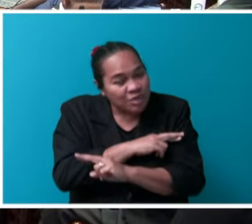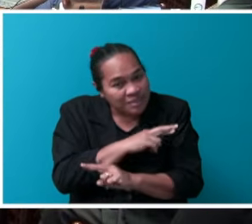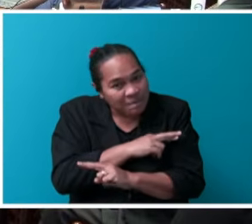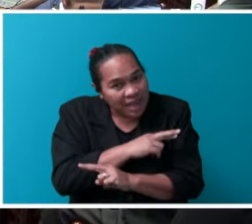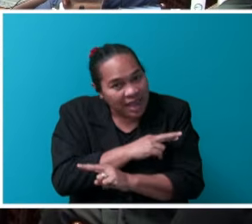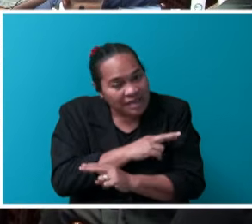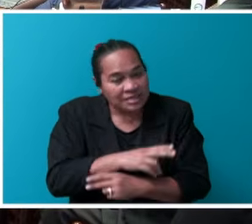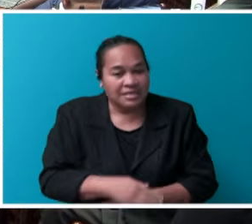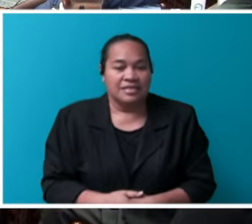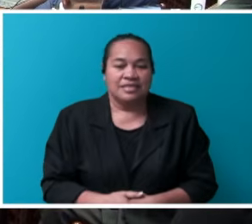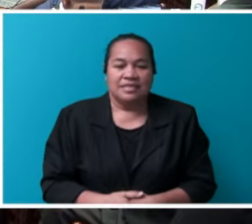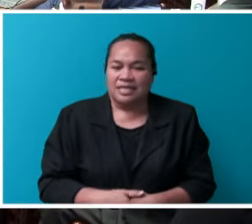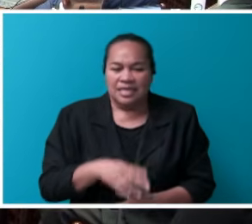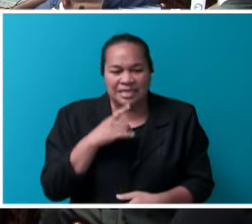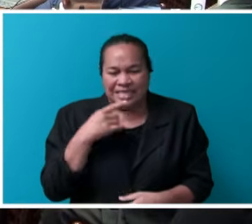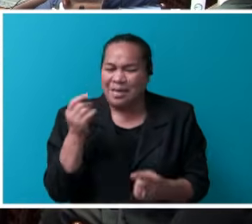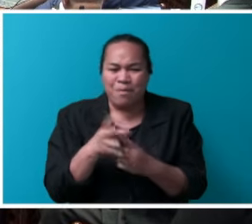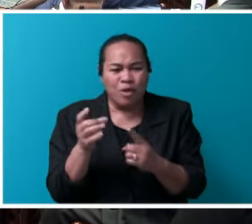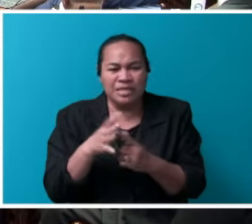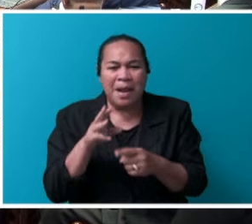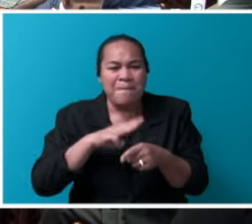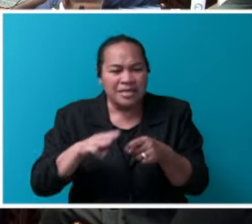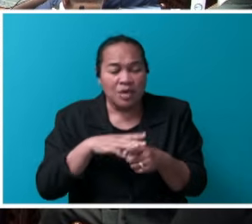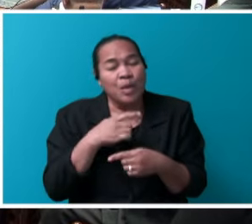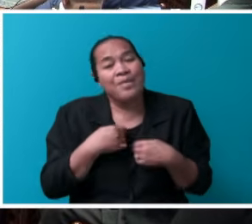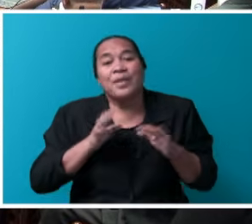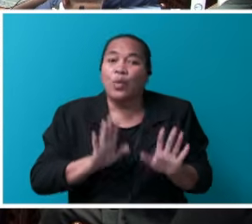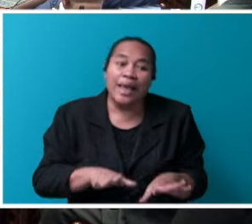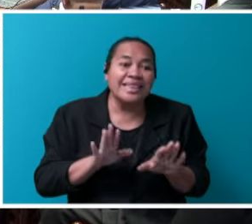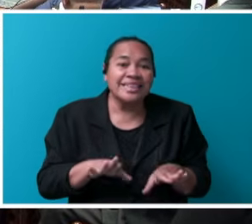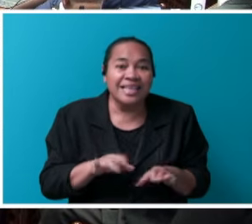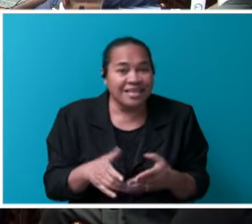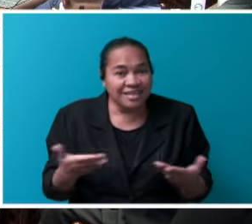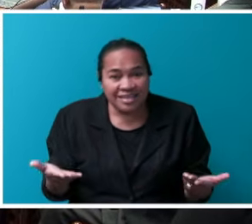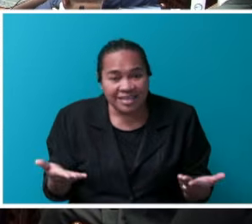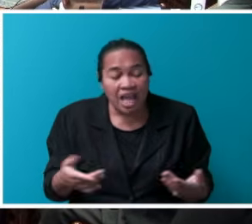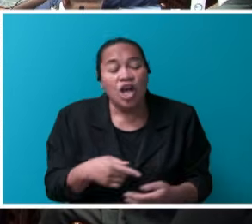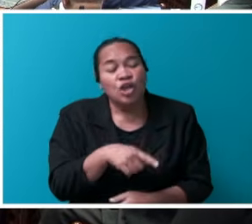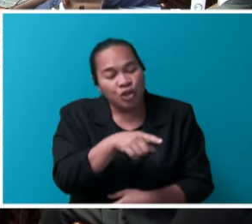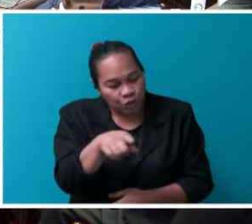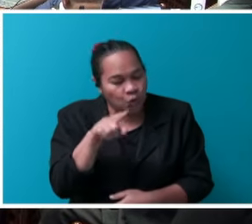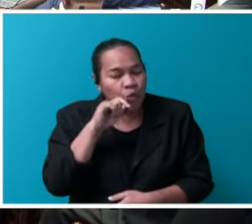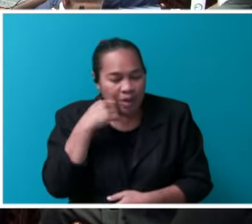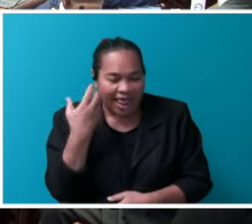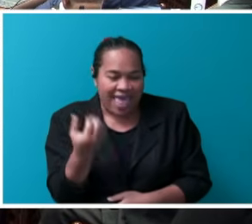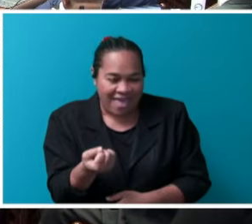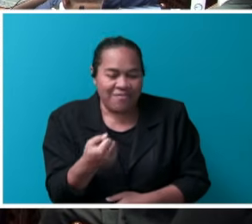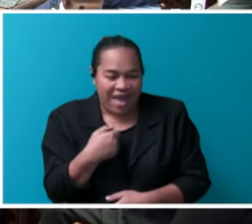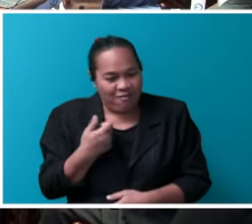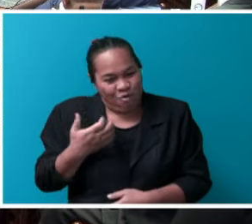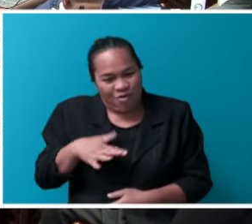deliver the all-important message we all have been waiting for. You will have, as I've already emphasized in my